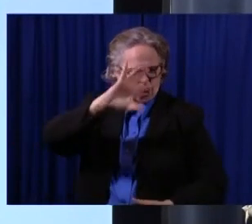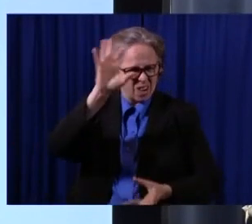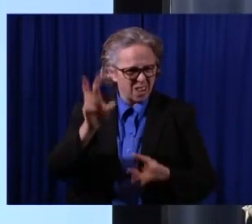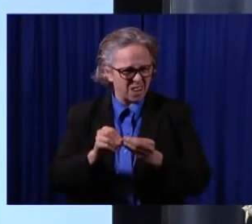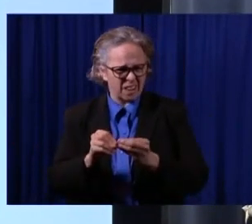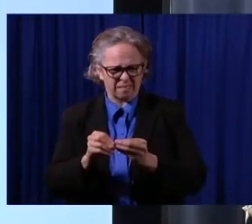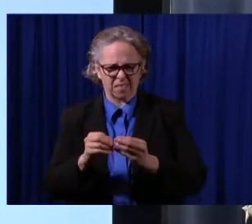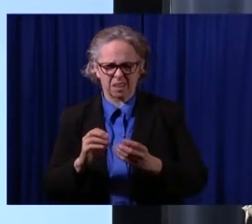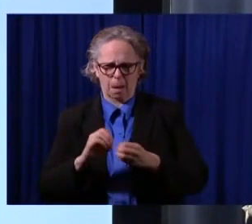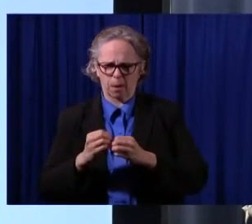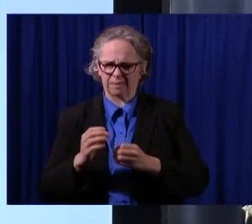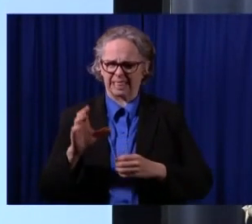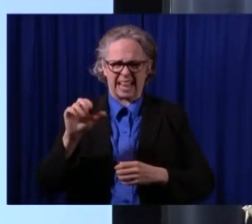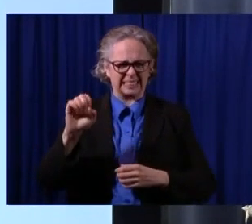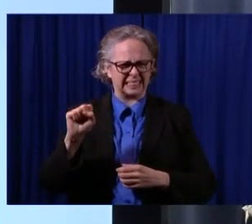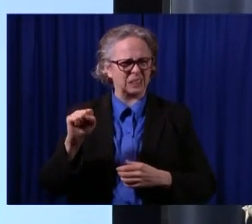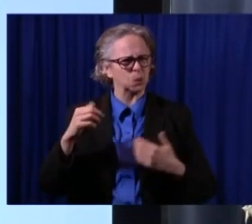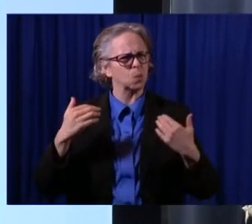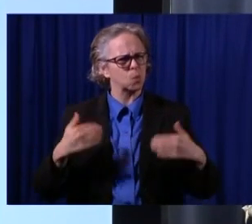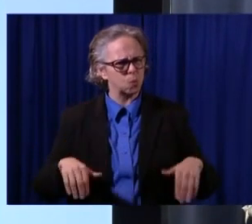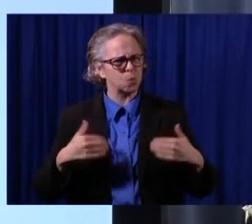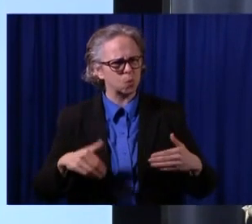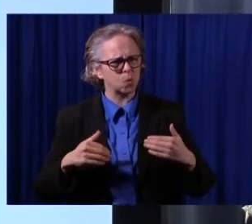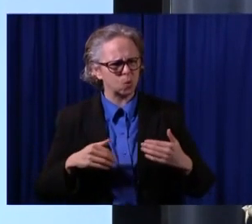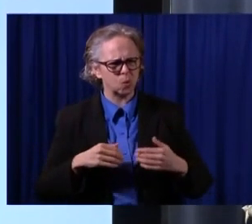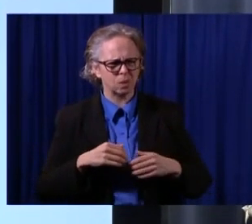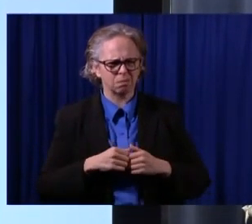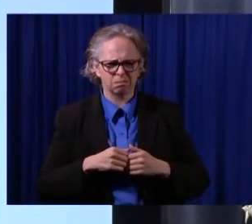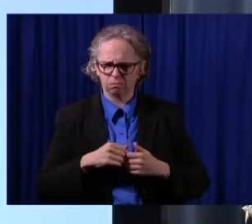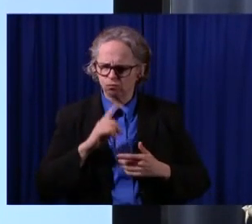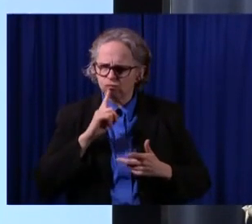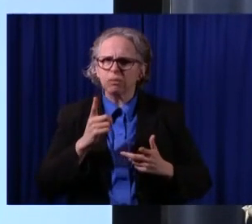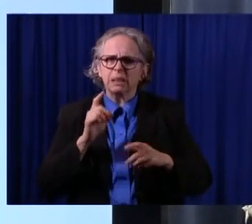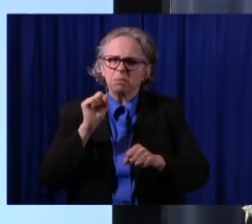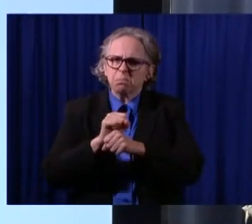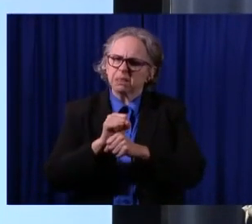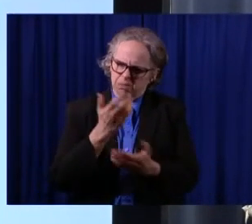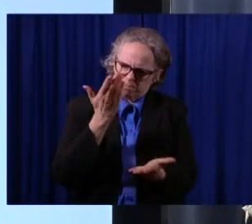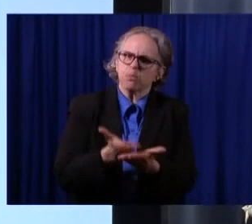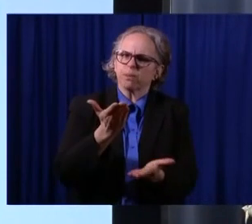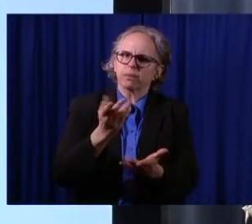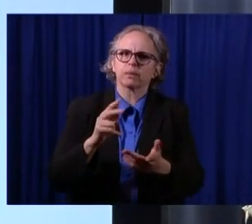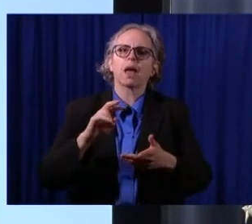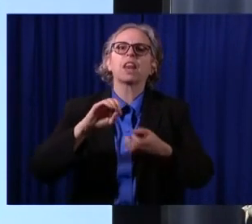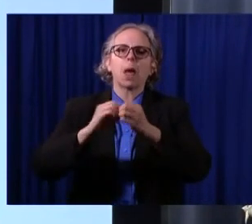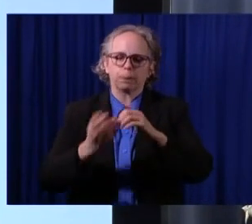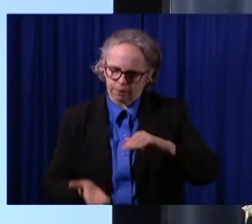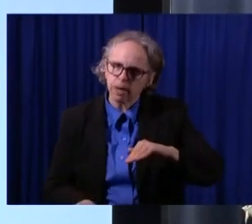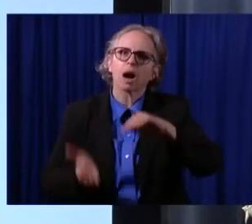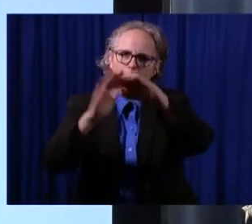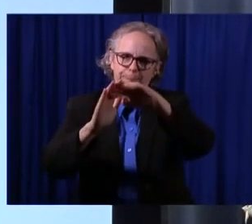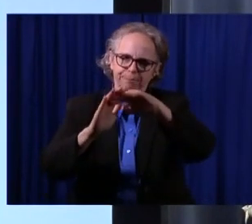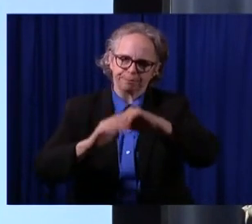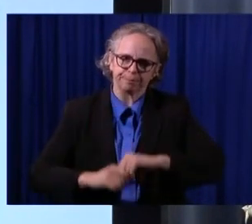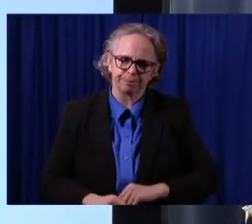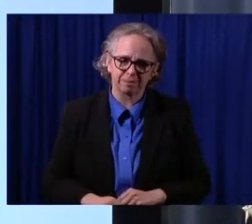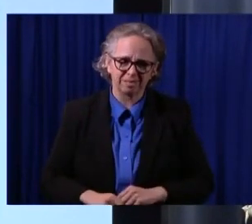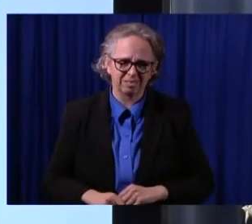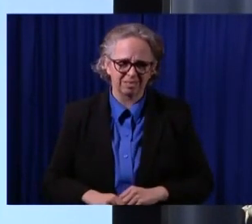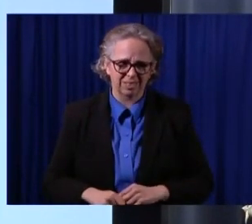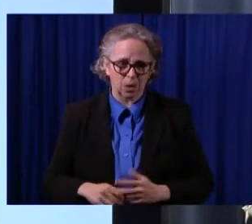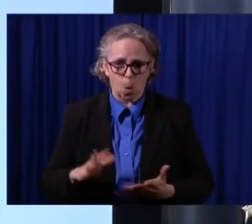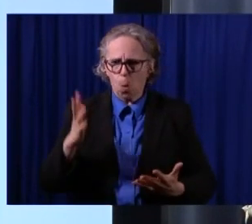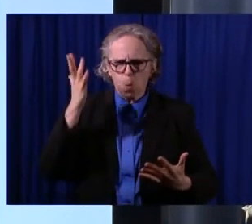see that is a jump, and it's due for probably a number of reasons which